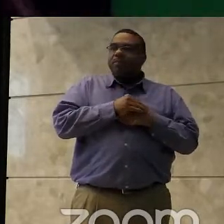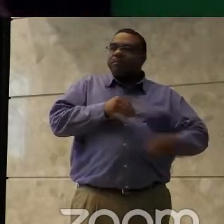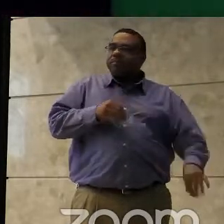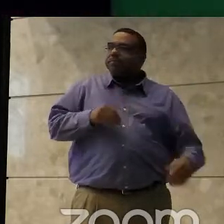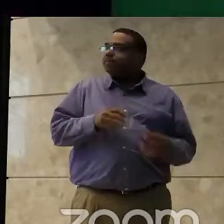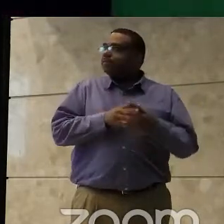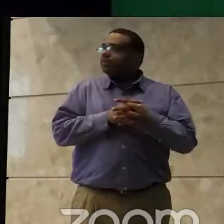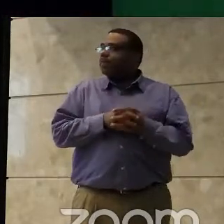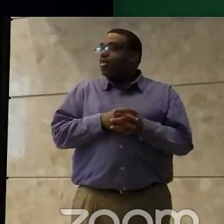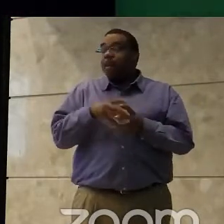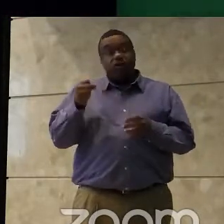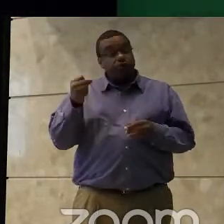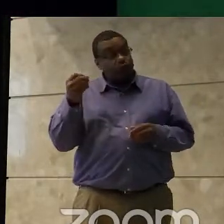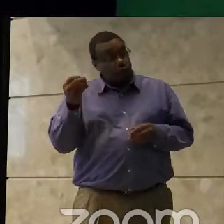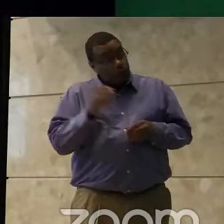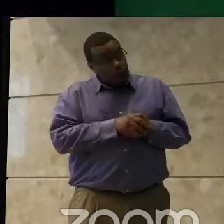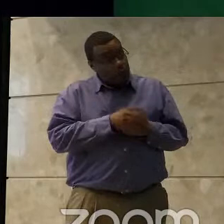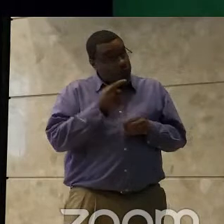So